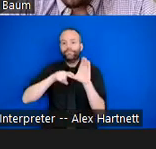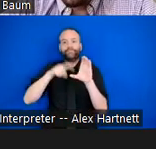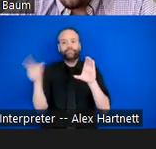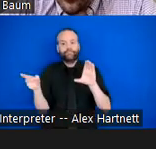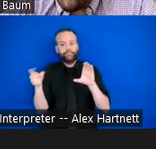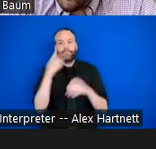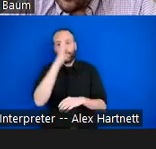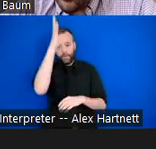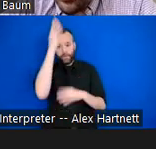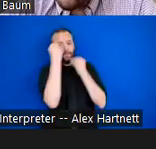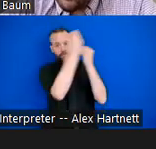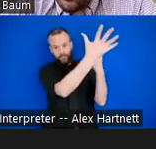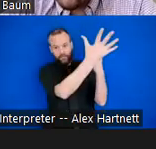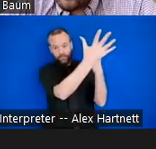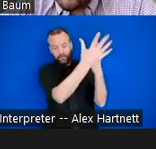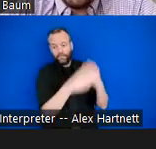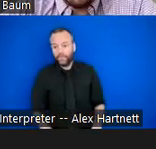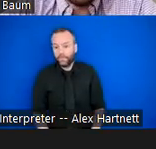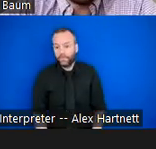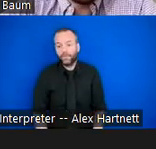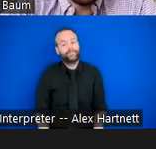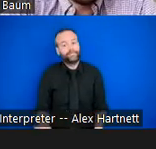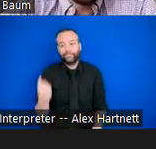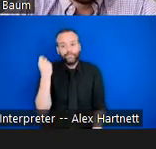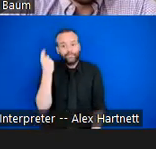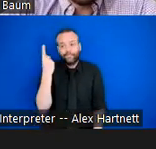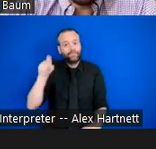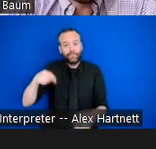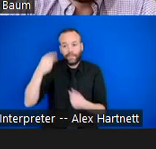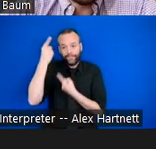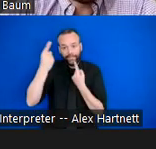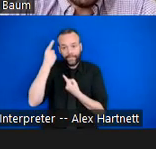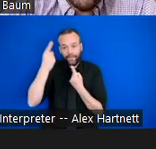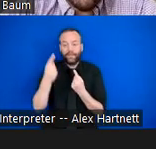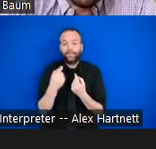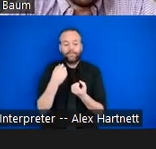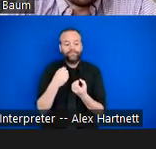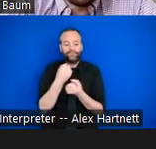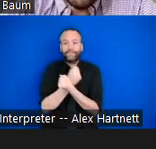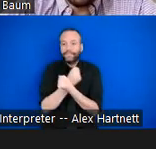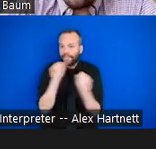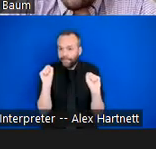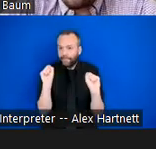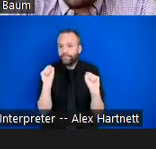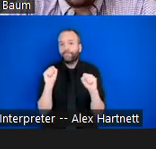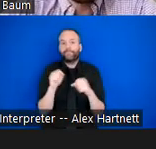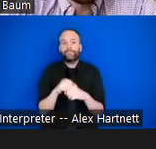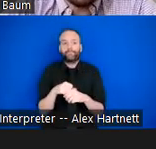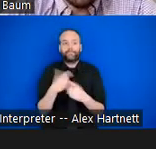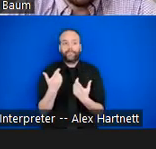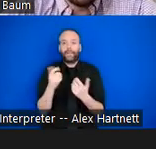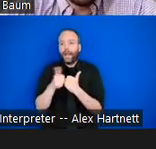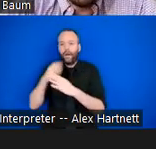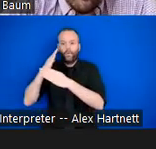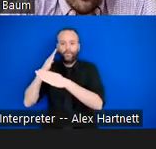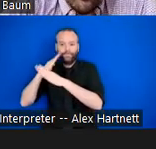Again, think about the impacts when it comes to safety and suicide. According to the ACLU, American Civil Liberties